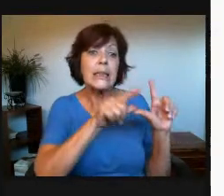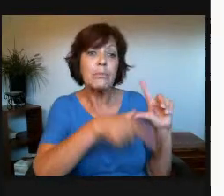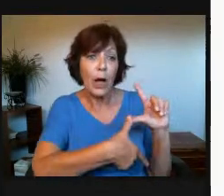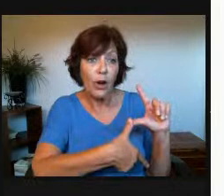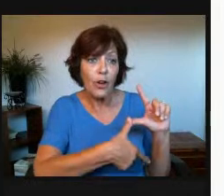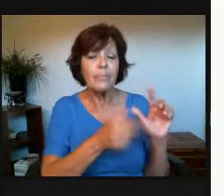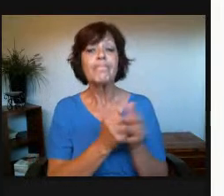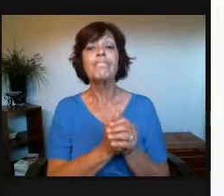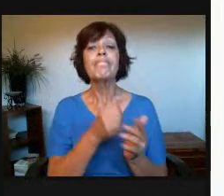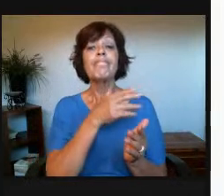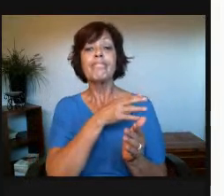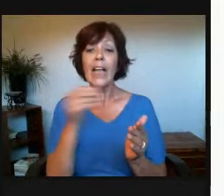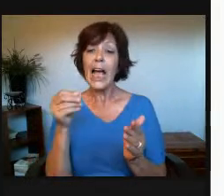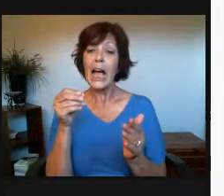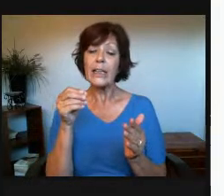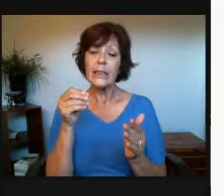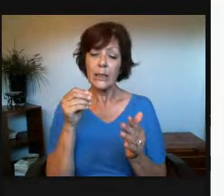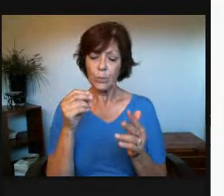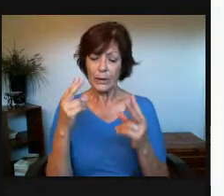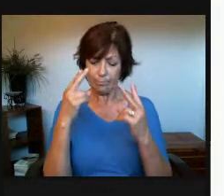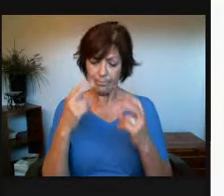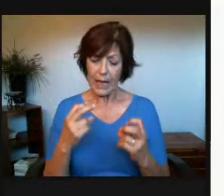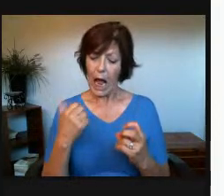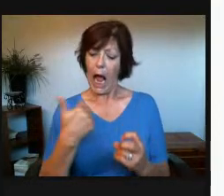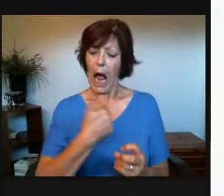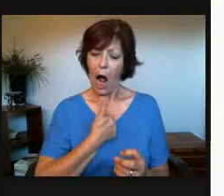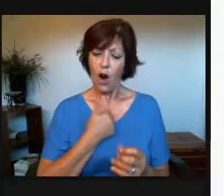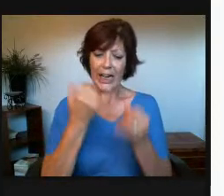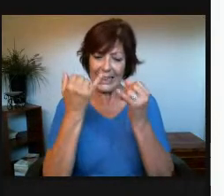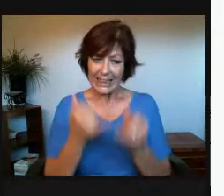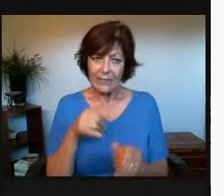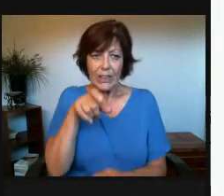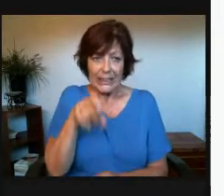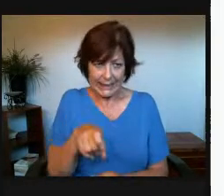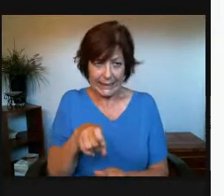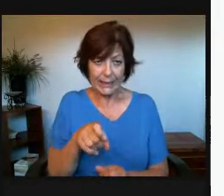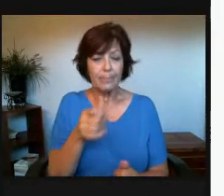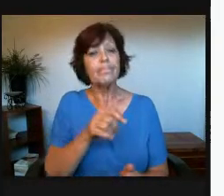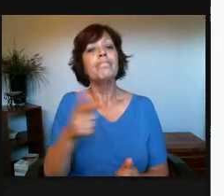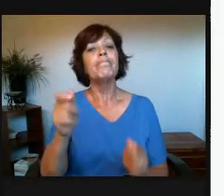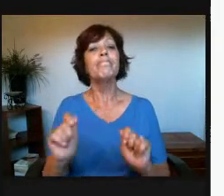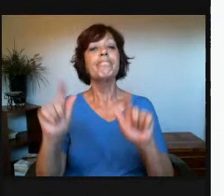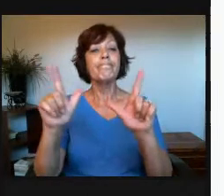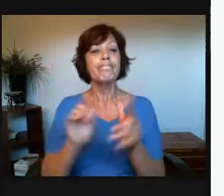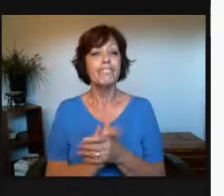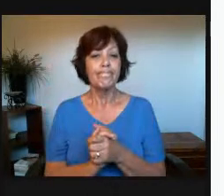address each of our own individual needs to be prepared. Next slide, please.